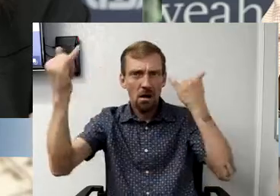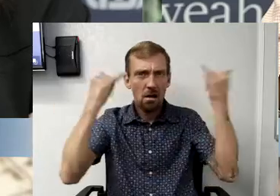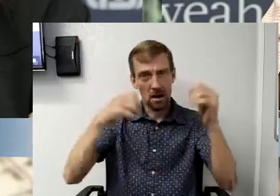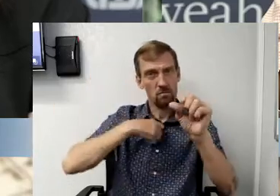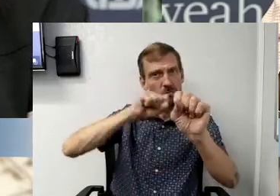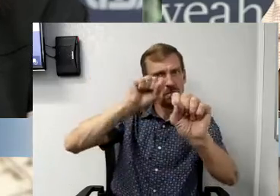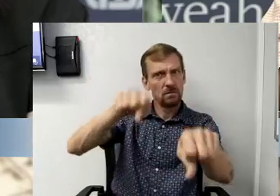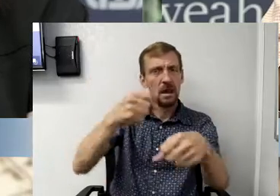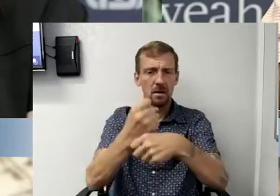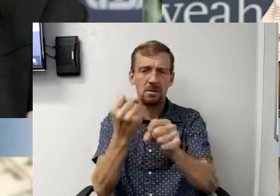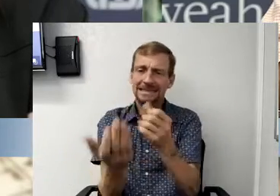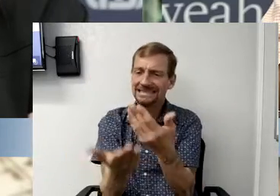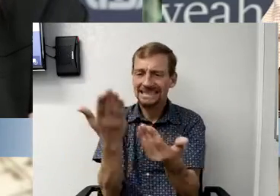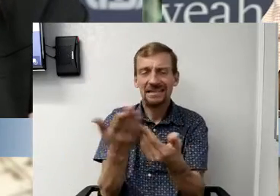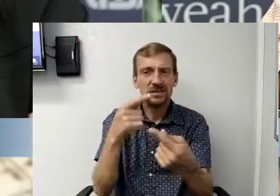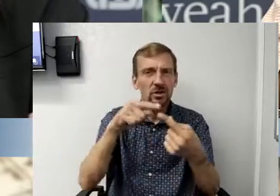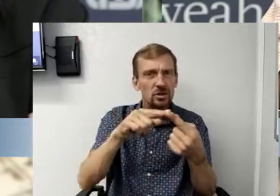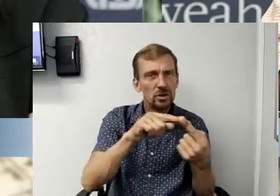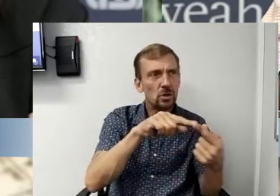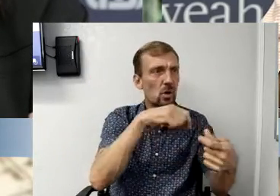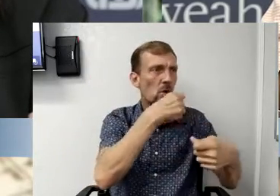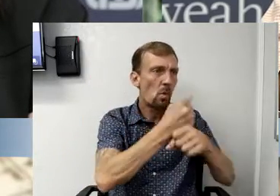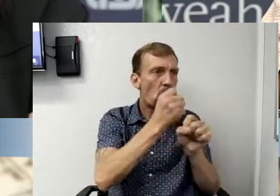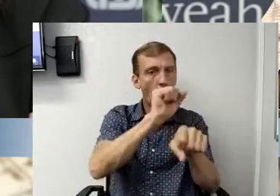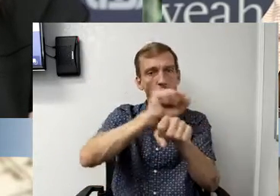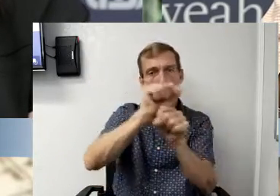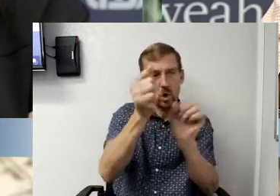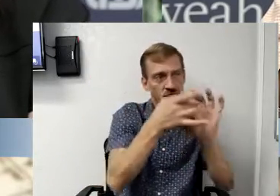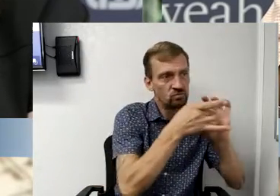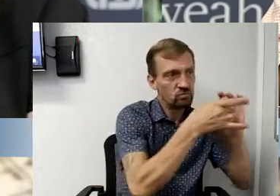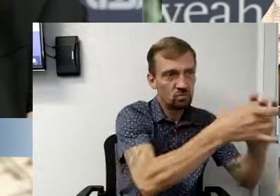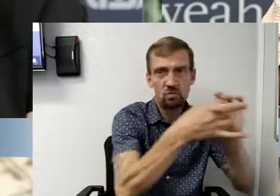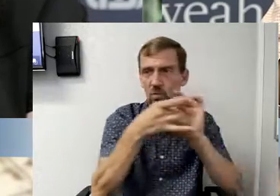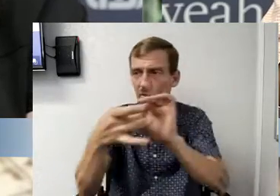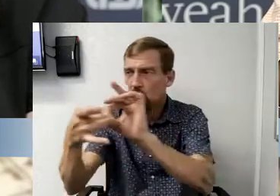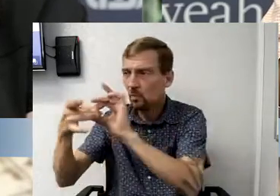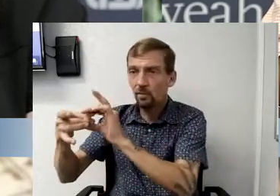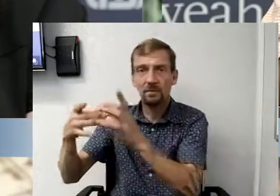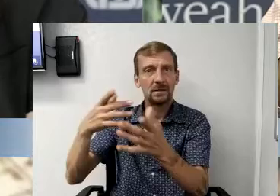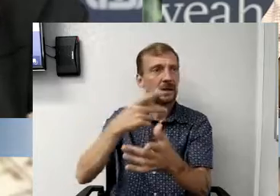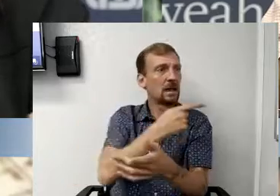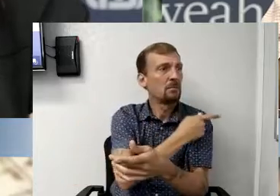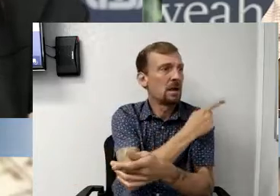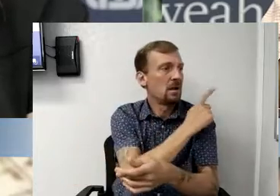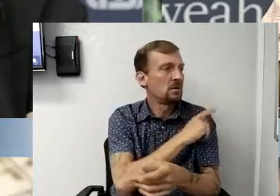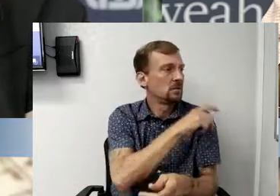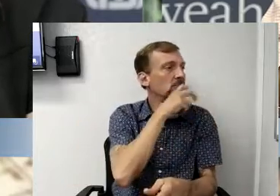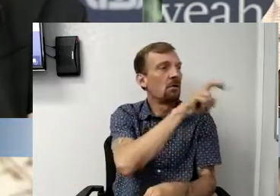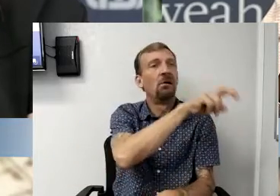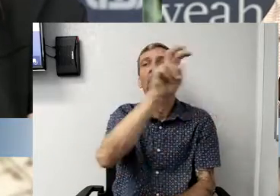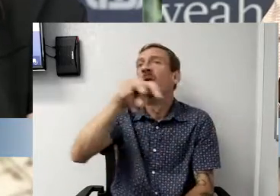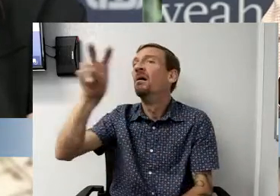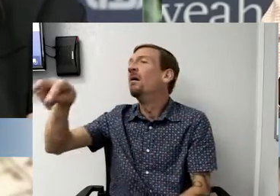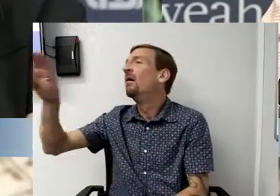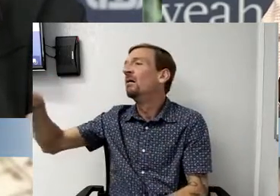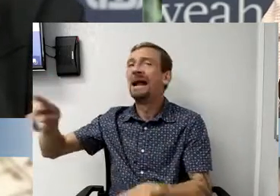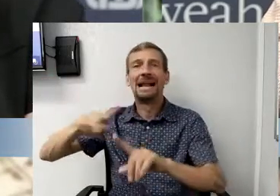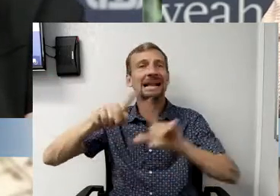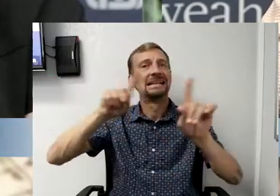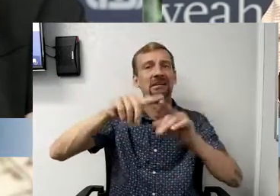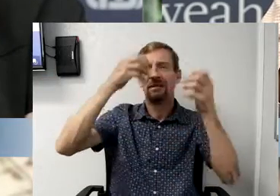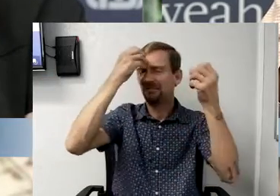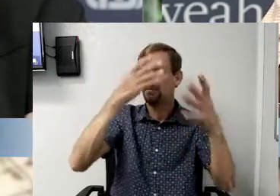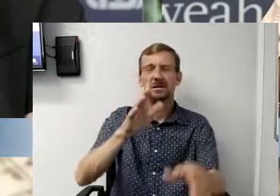sure we're working in conjunction with each other, so patients don't go from one facility to another and have different